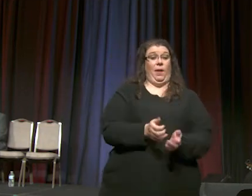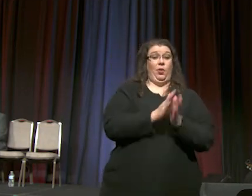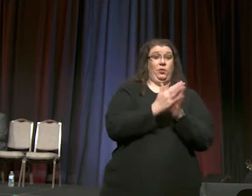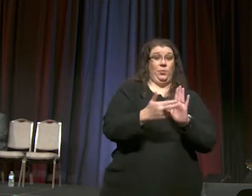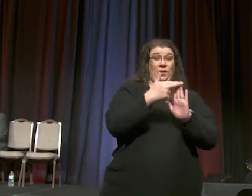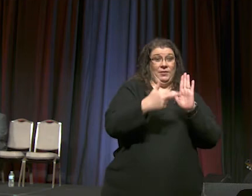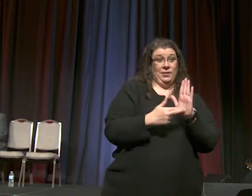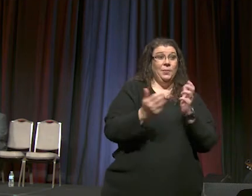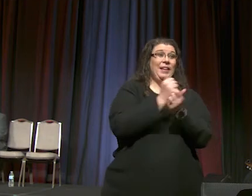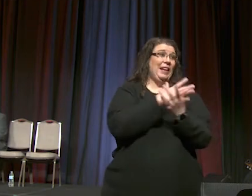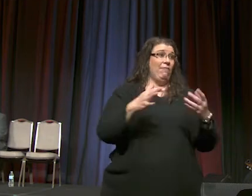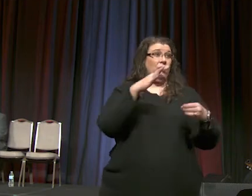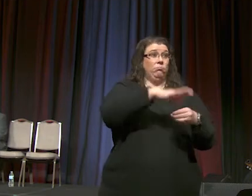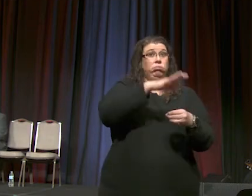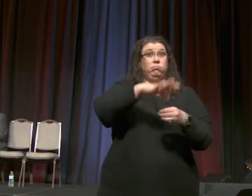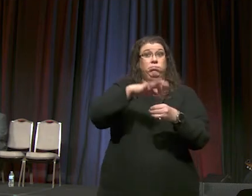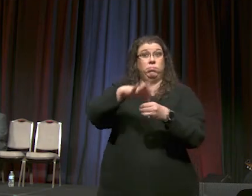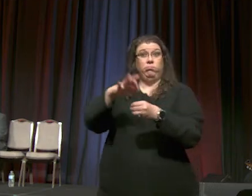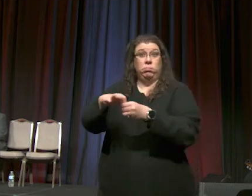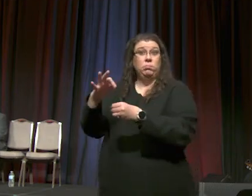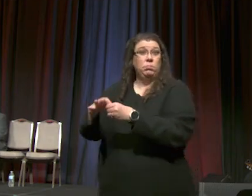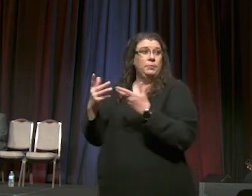voted on.